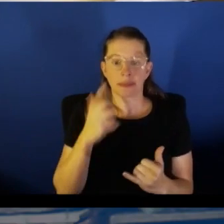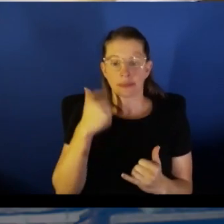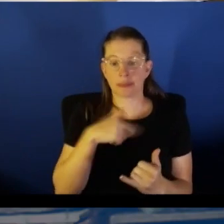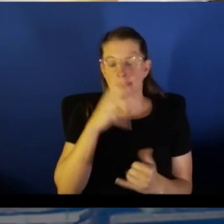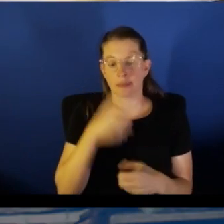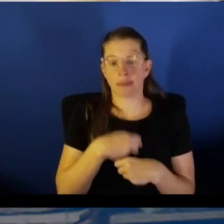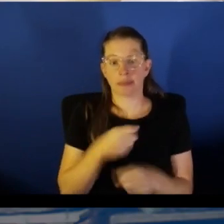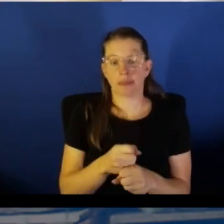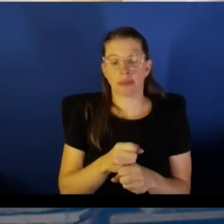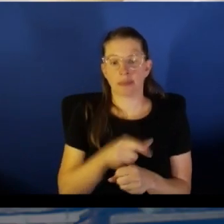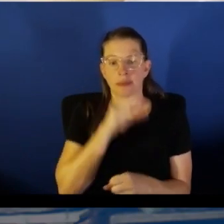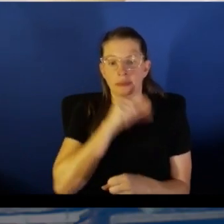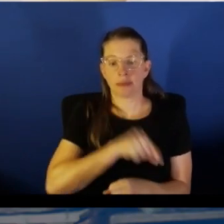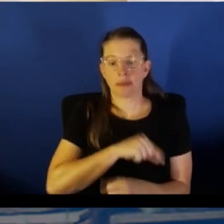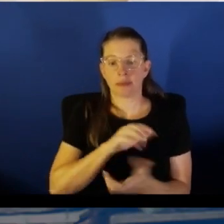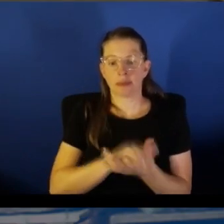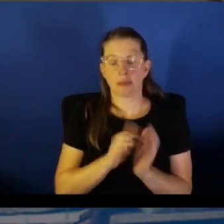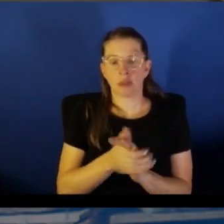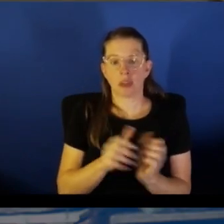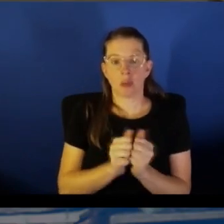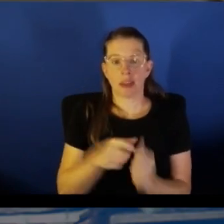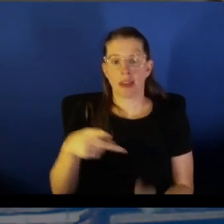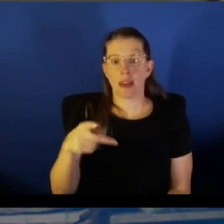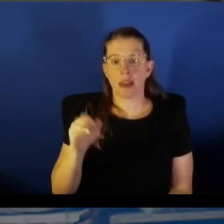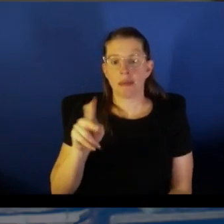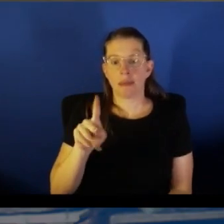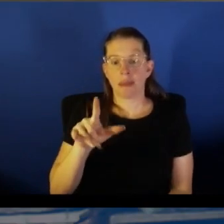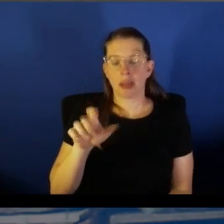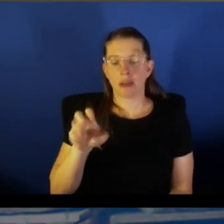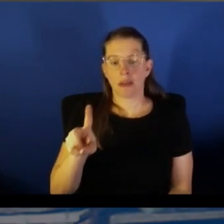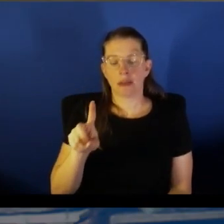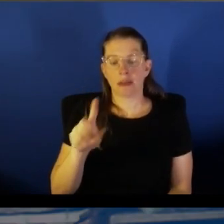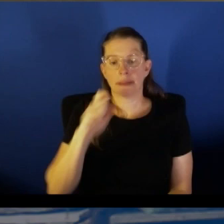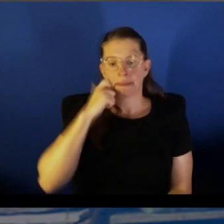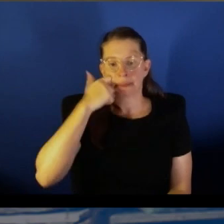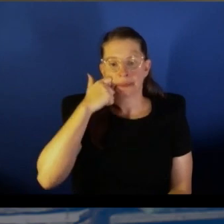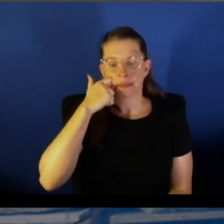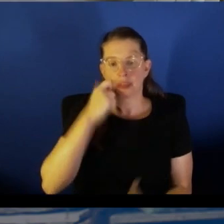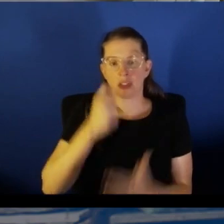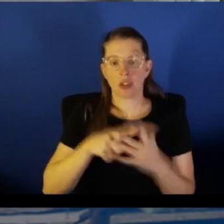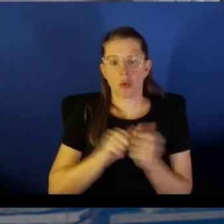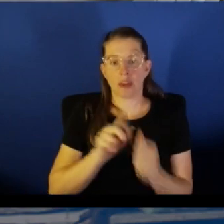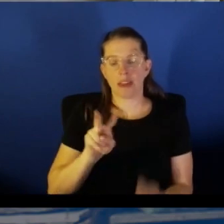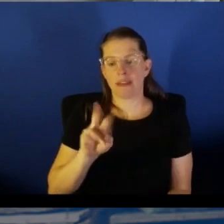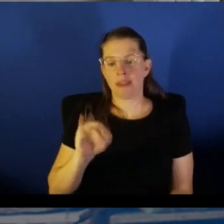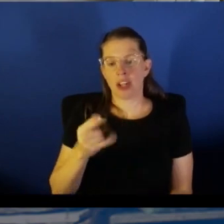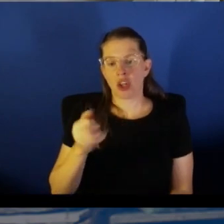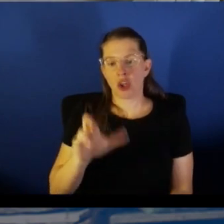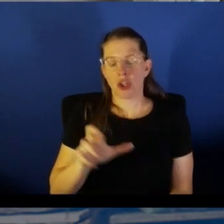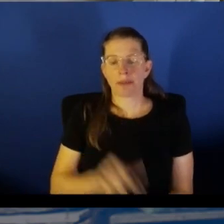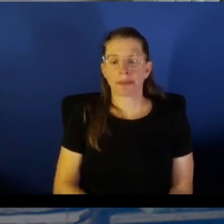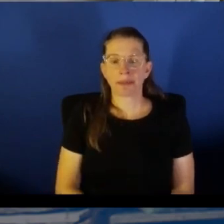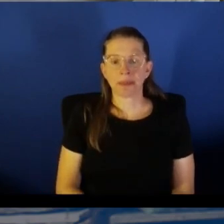burgers with pickled onions. We're going to start off with a little bit of vinegar,